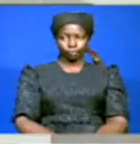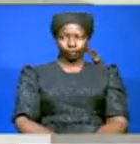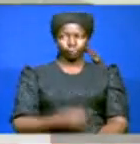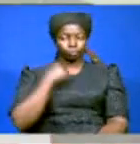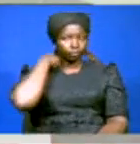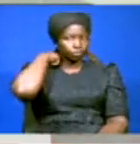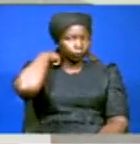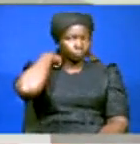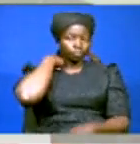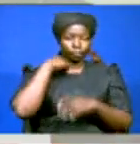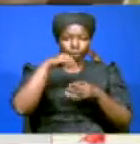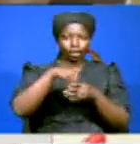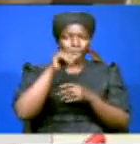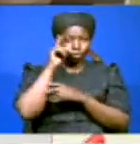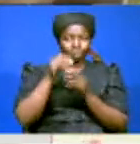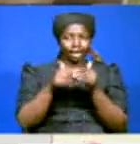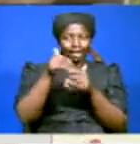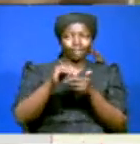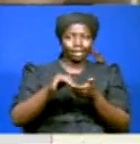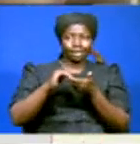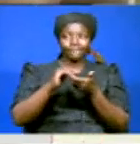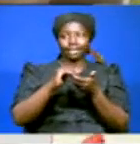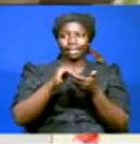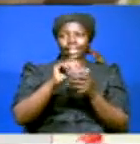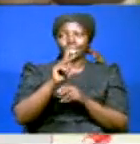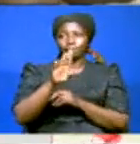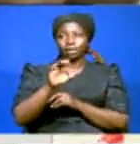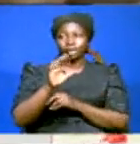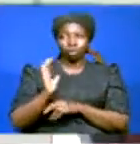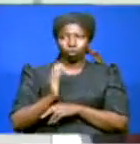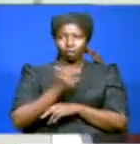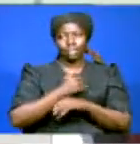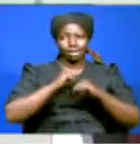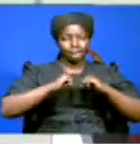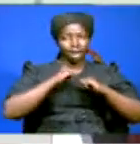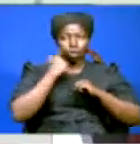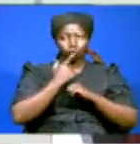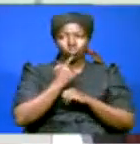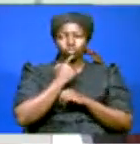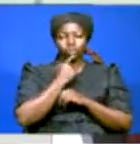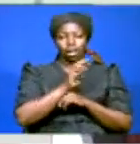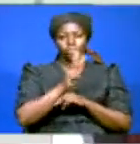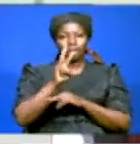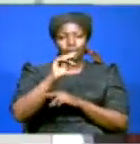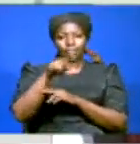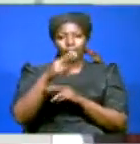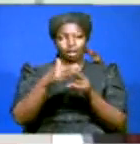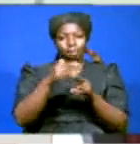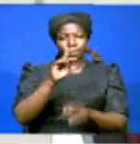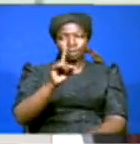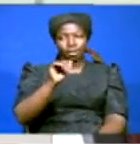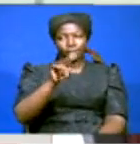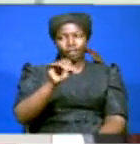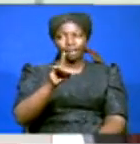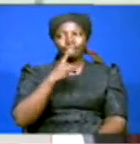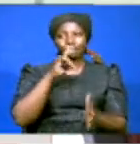Speaking in Mombasa after engaging the national broadcaster, the committee chaired by Turkana West Member of Parliament David Nanok said KBC